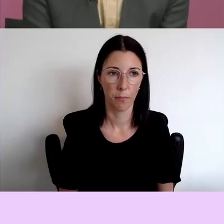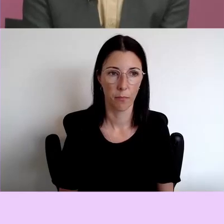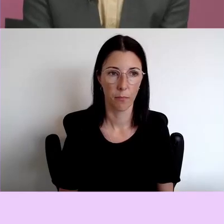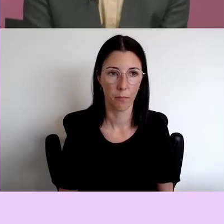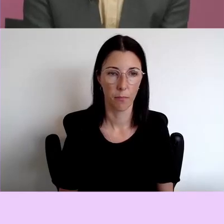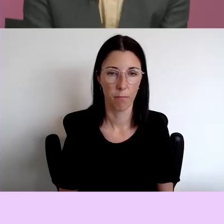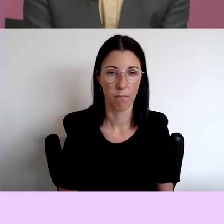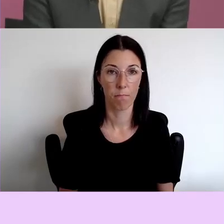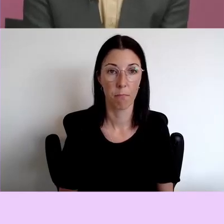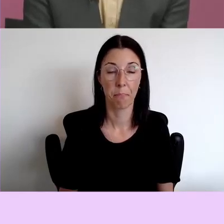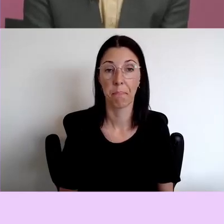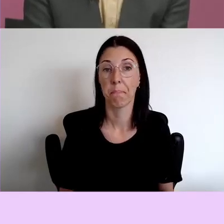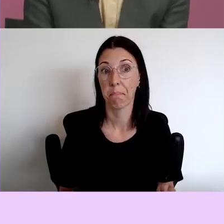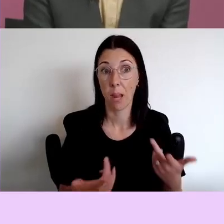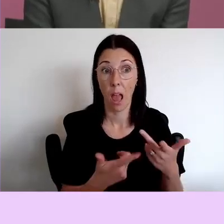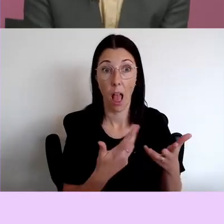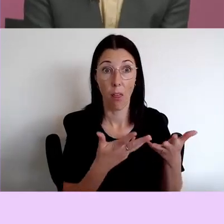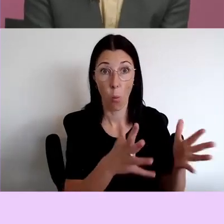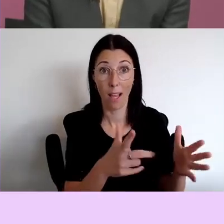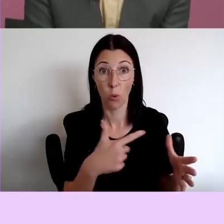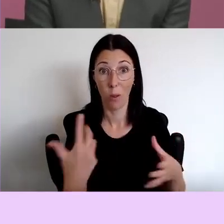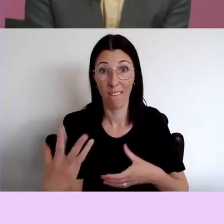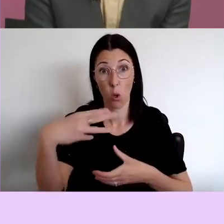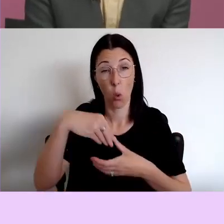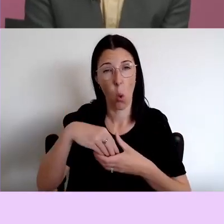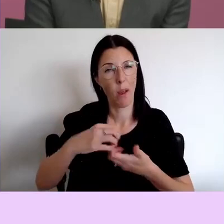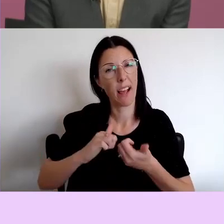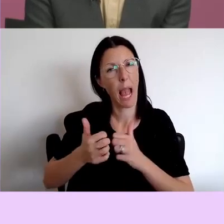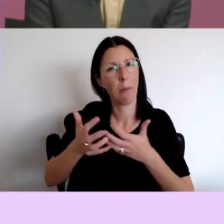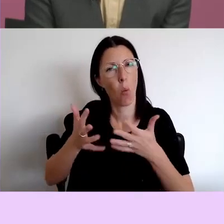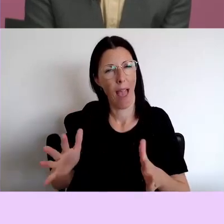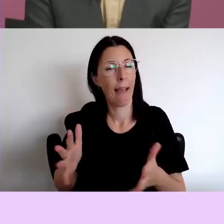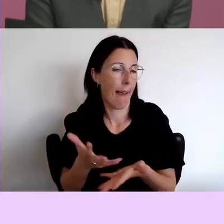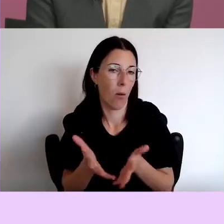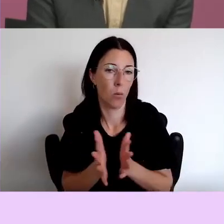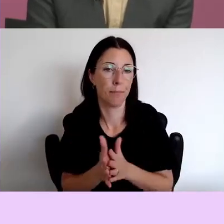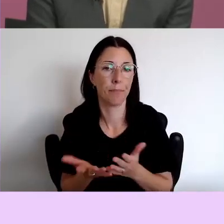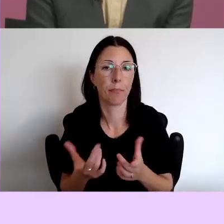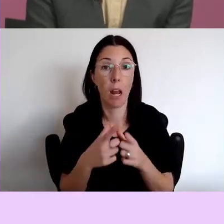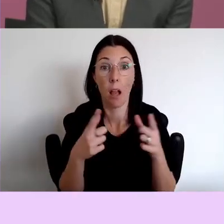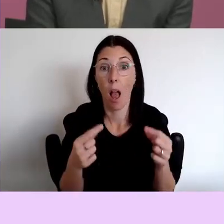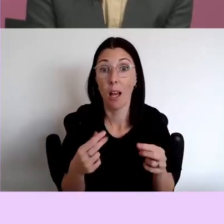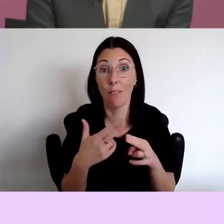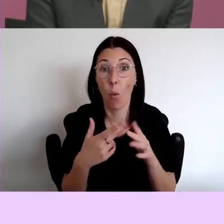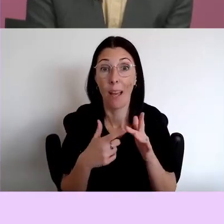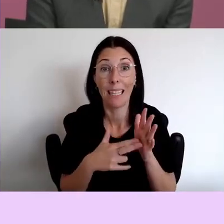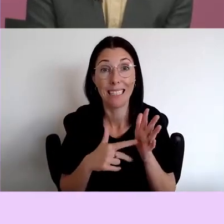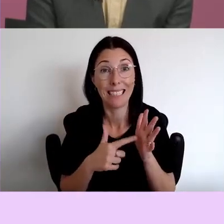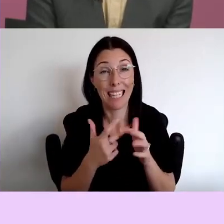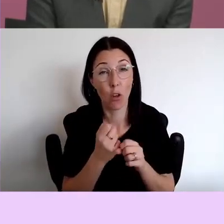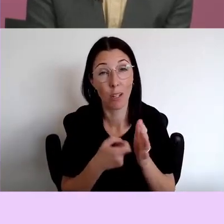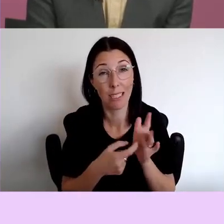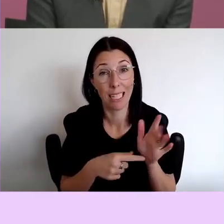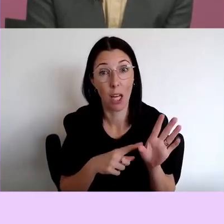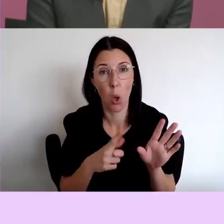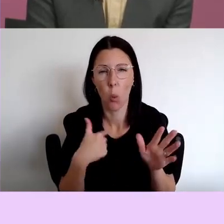Other ways we've integrated gamification into our integrity initiatives are Cards for Integrity, a resource we developed to